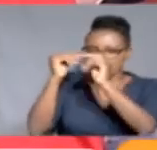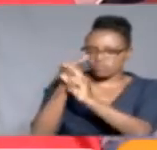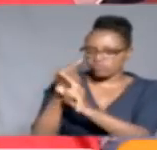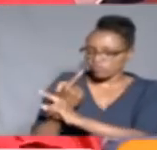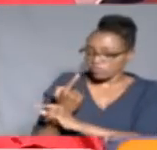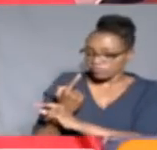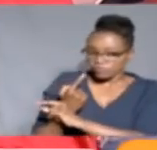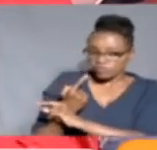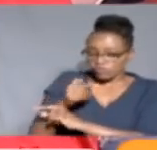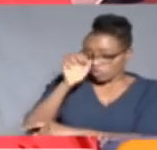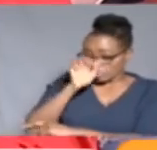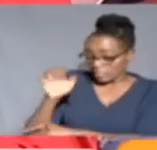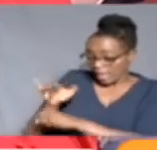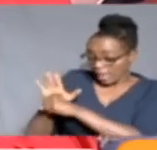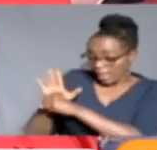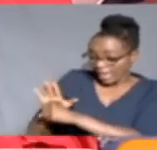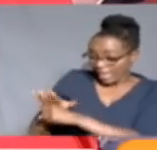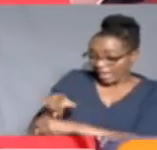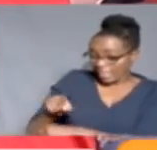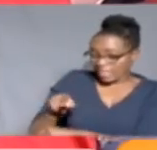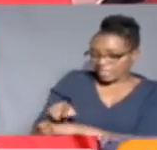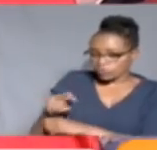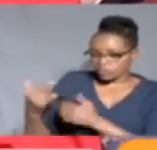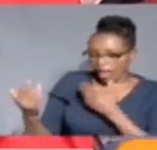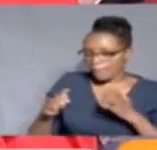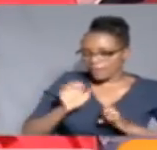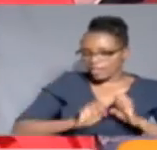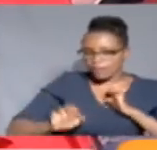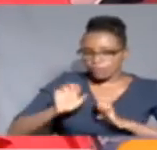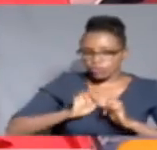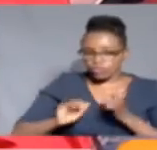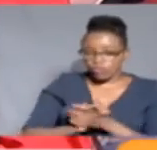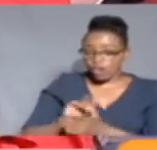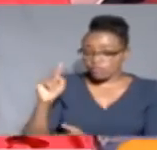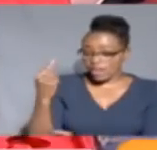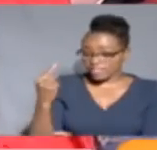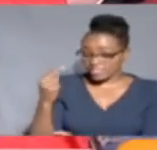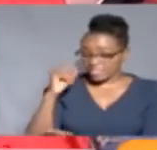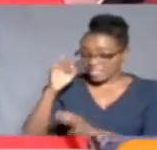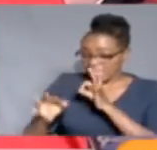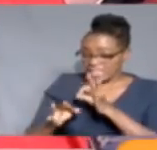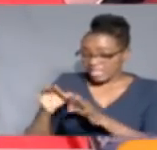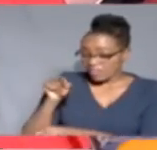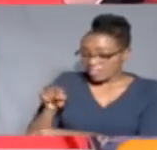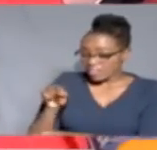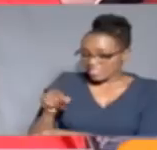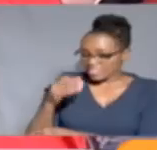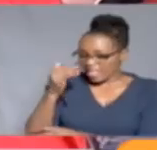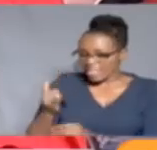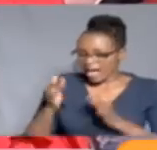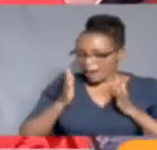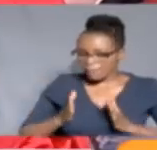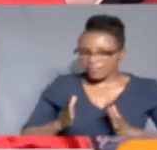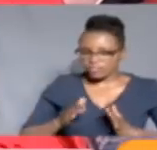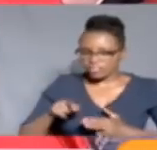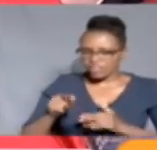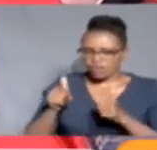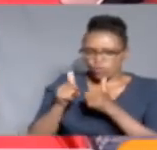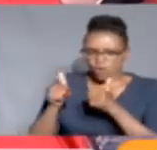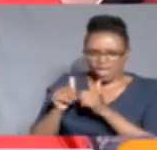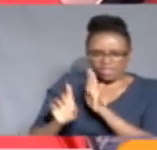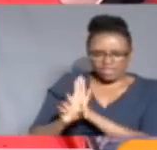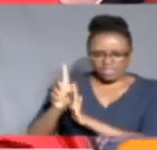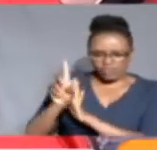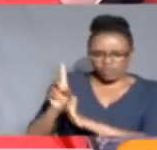stigmatization that bring these emotional hurt. First of all, if this young person is not well